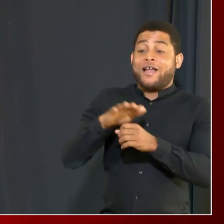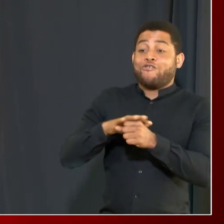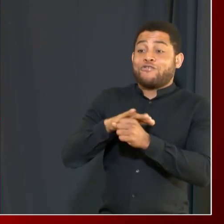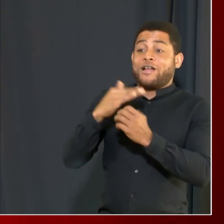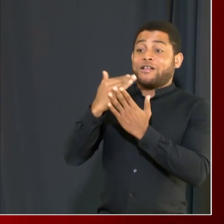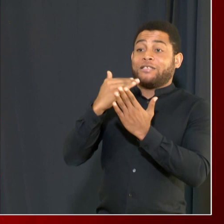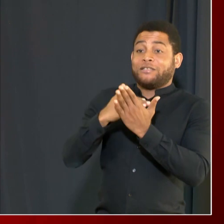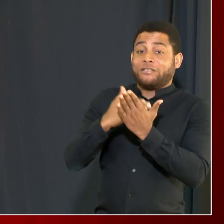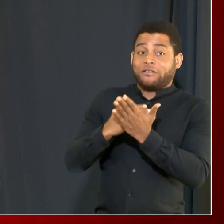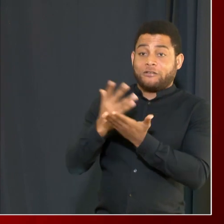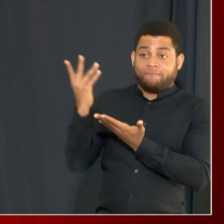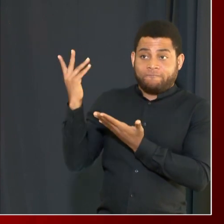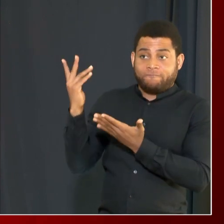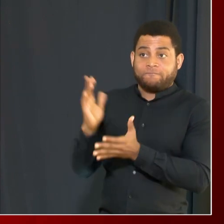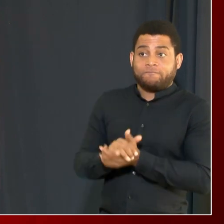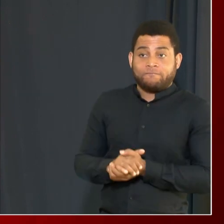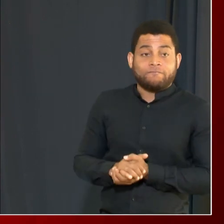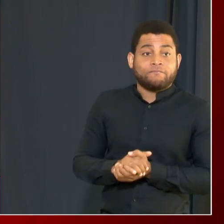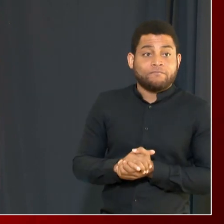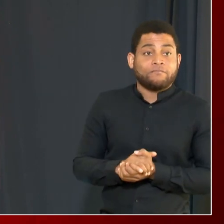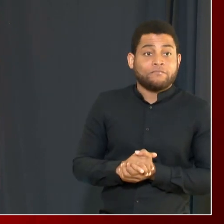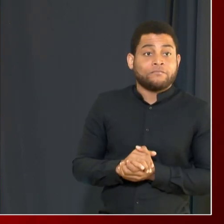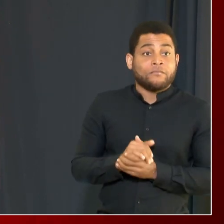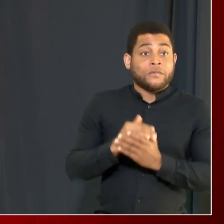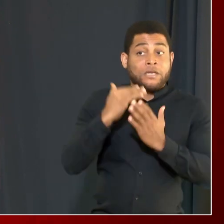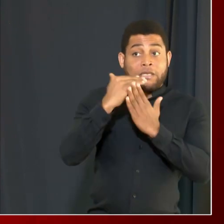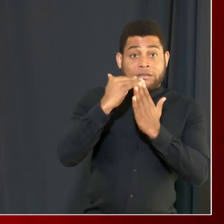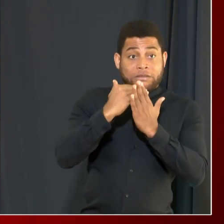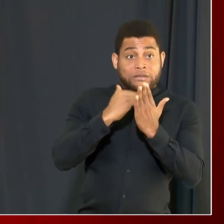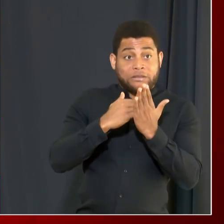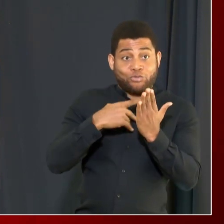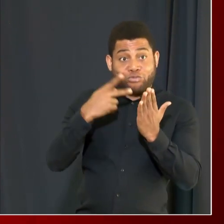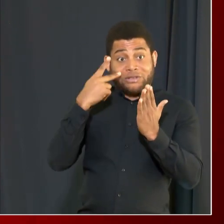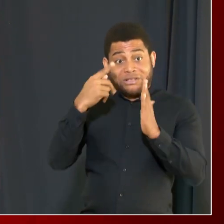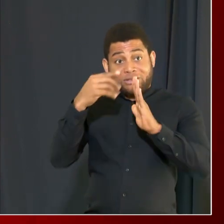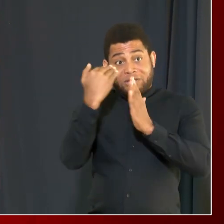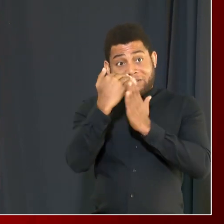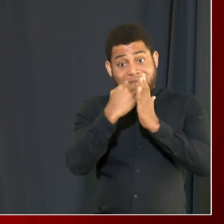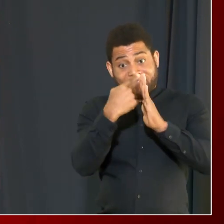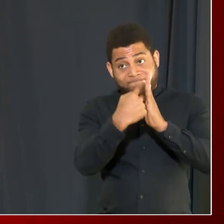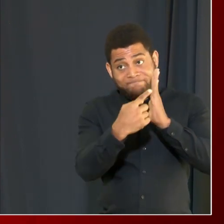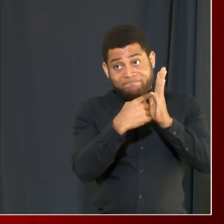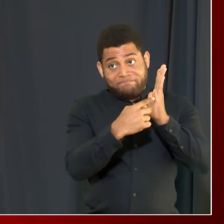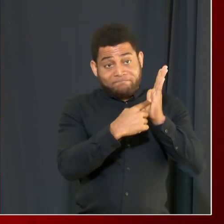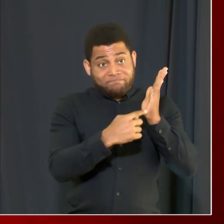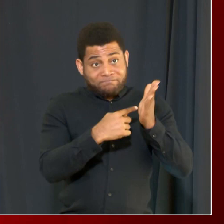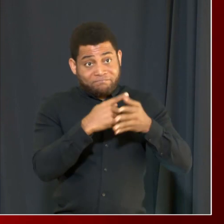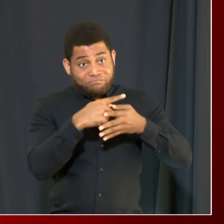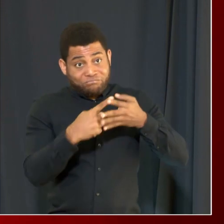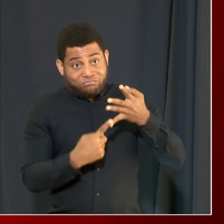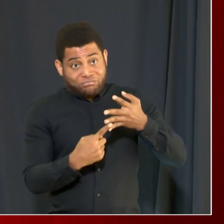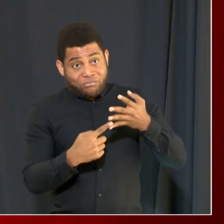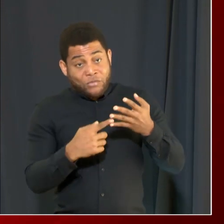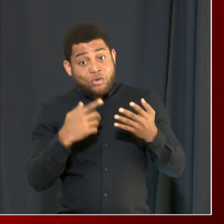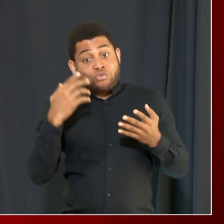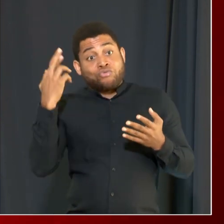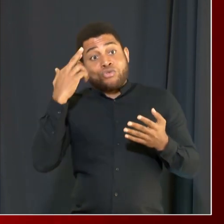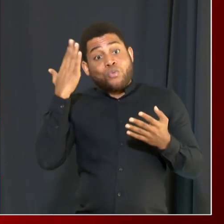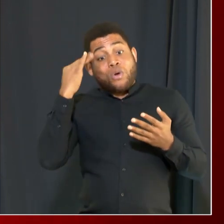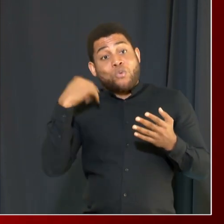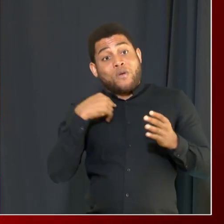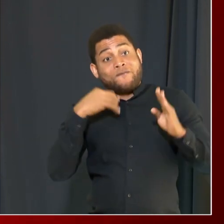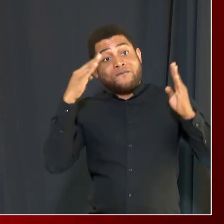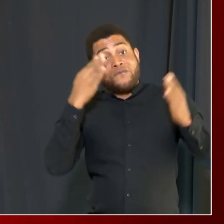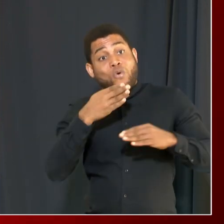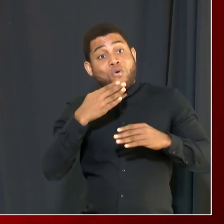Yep, the areas are listed, and so you can see them here. And the reason there's a focus on juvenile curfews